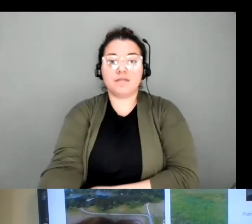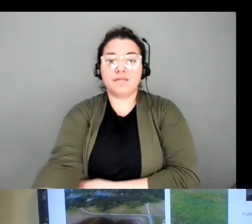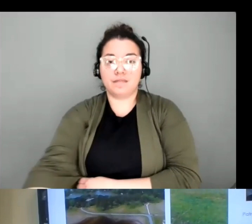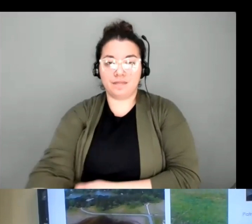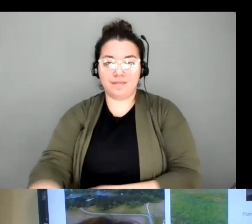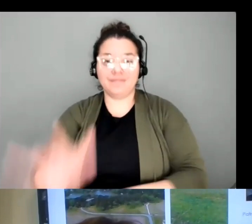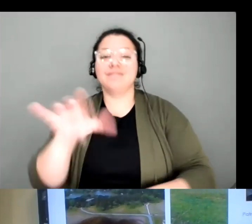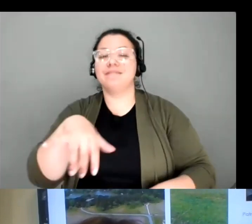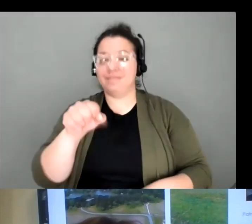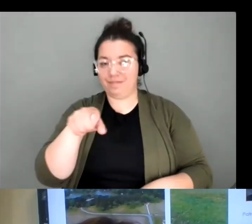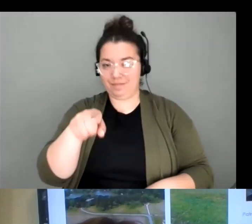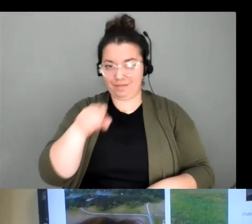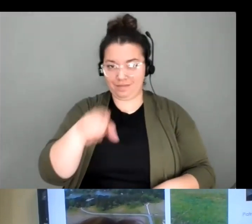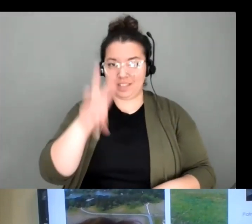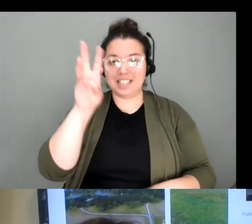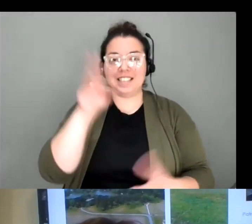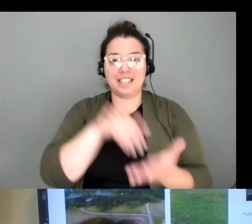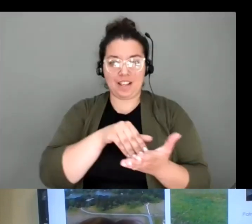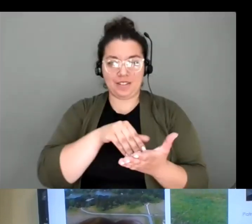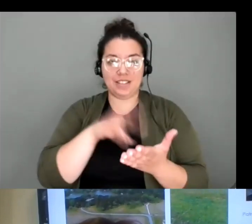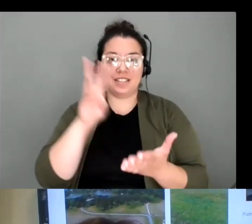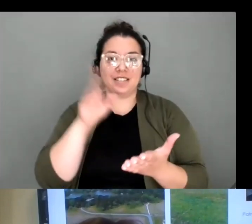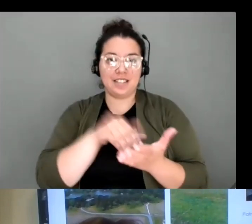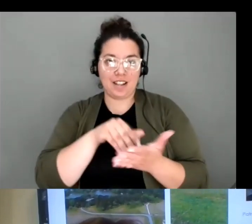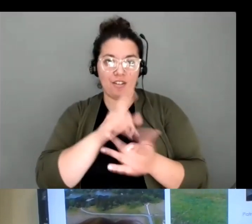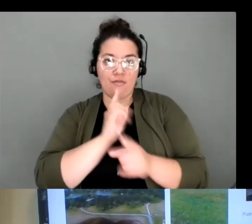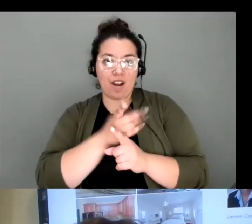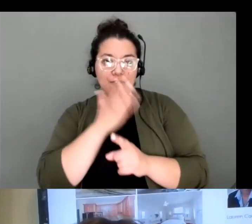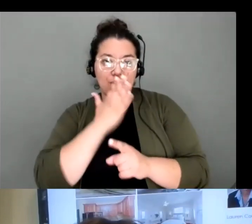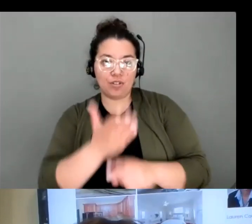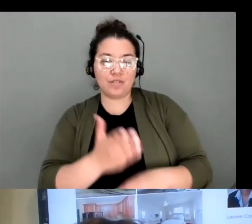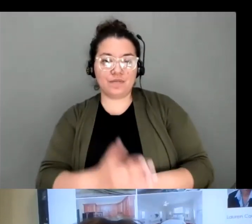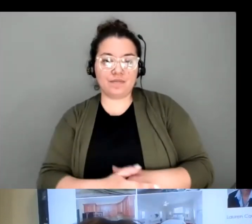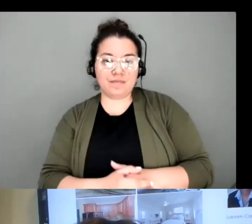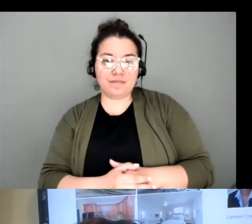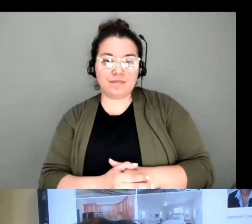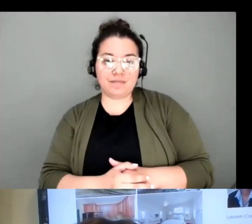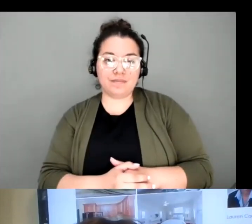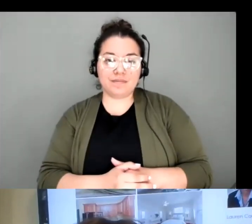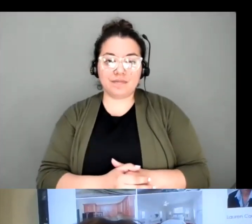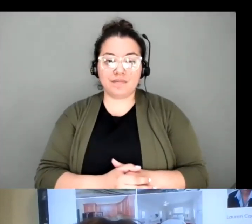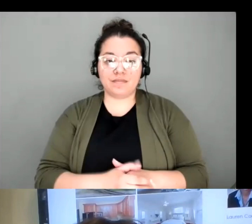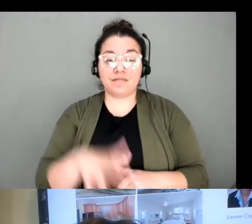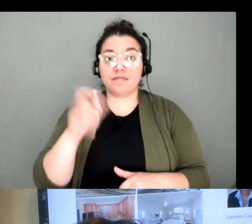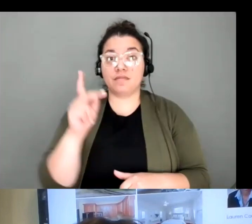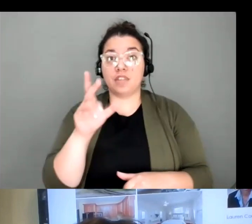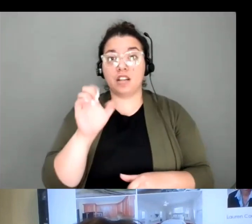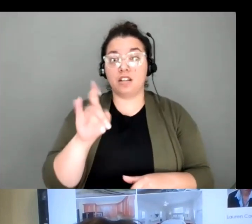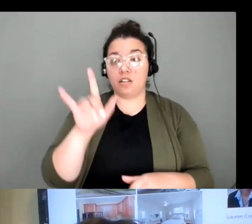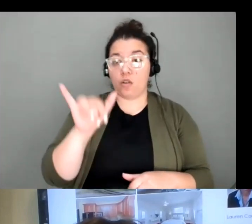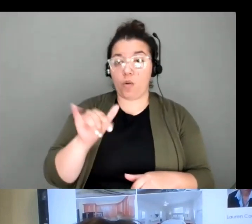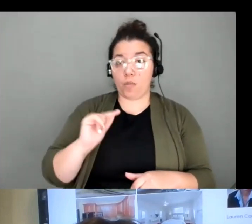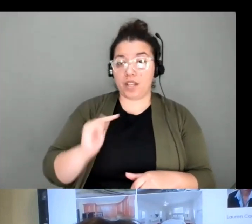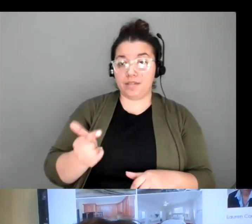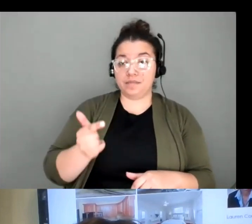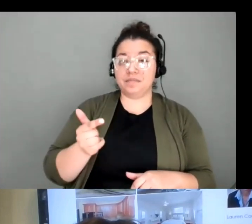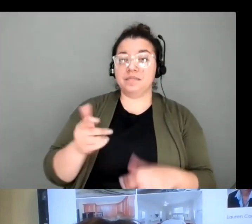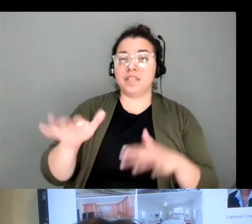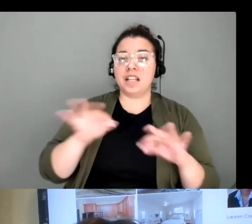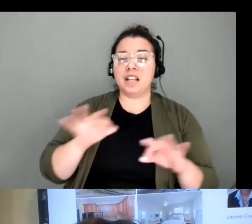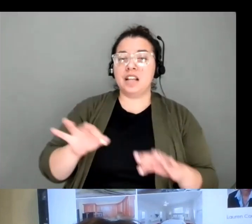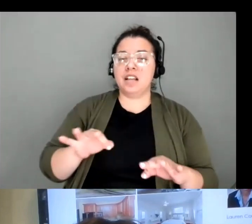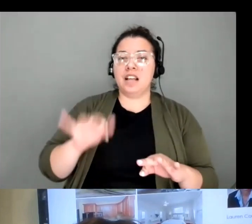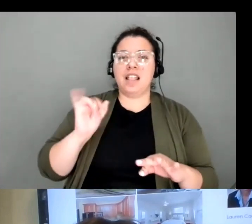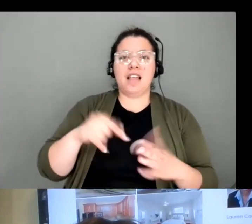There it is, 6,000. Very good. And Colby, explain on your side, how does the